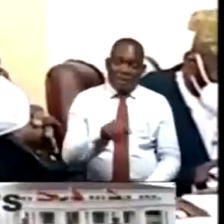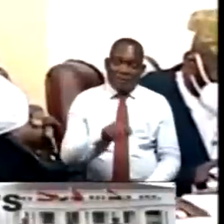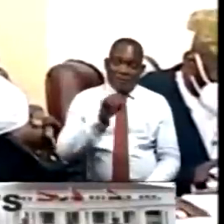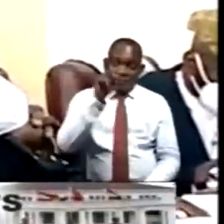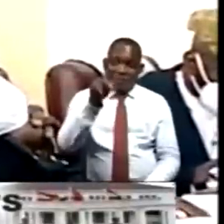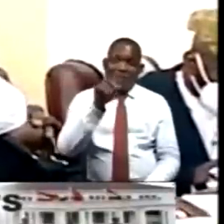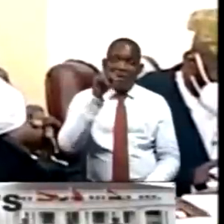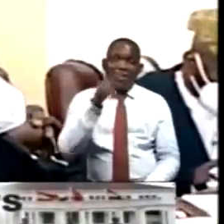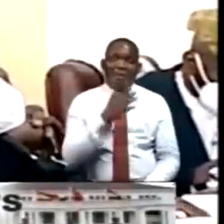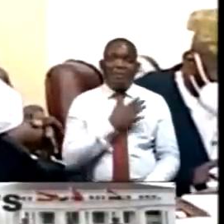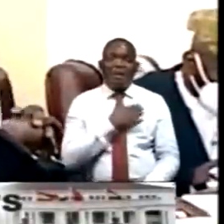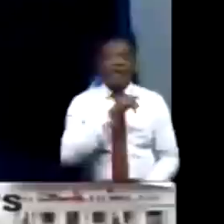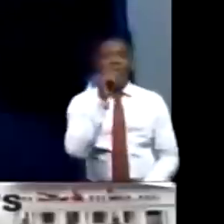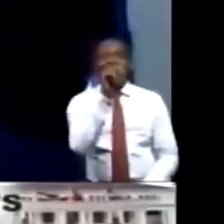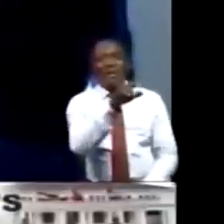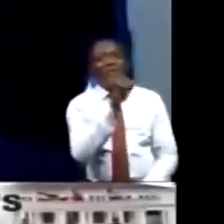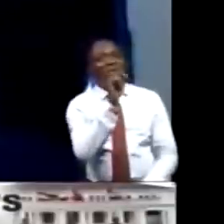Very well, my lords.